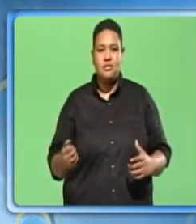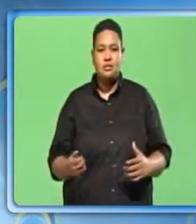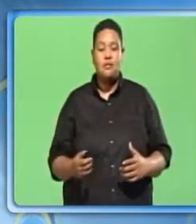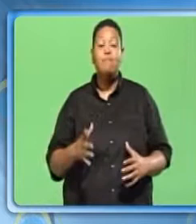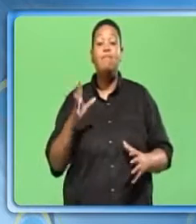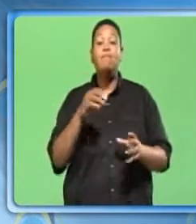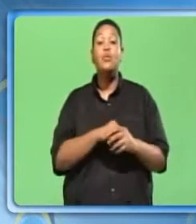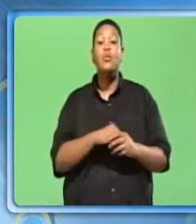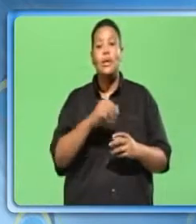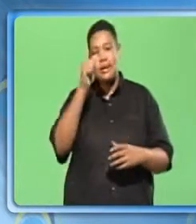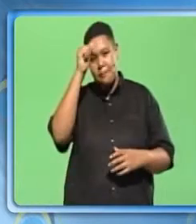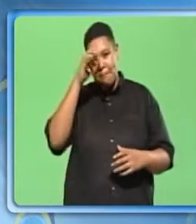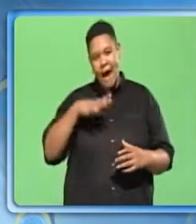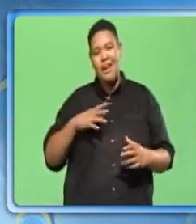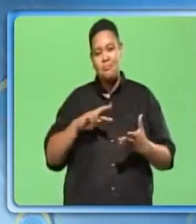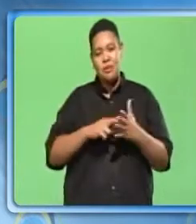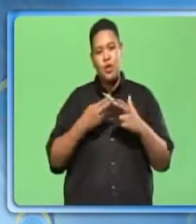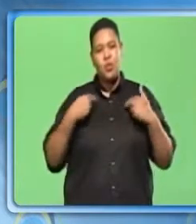including man.